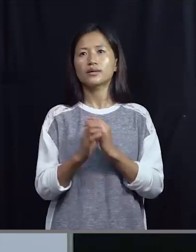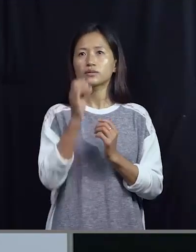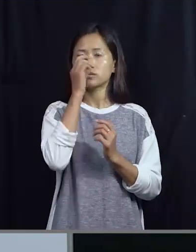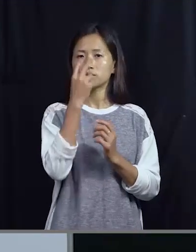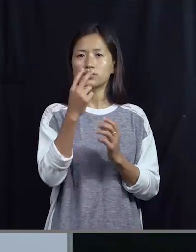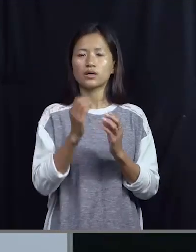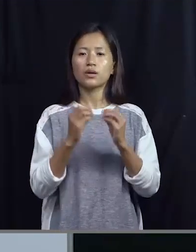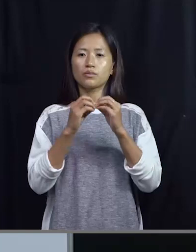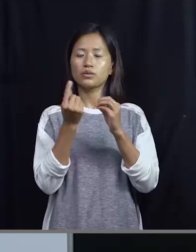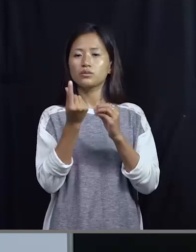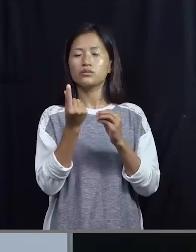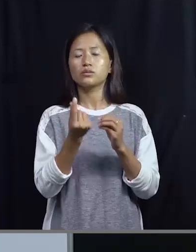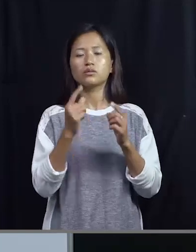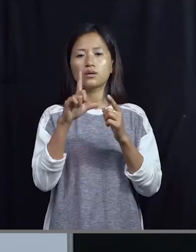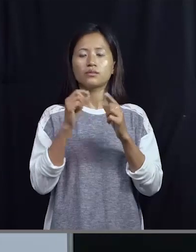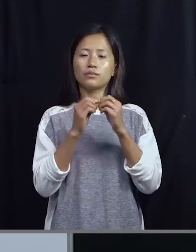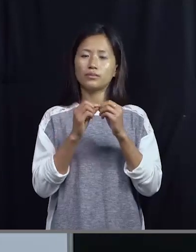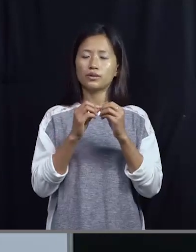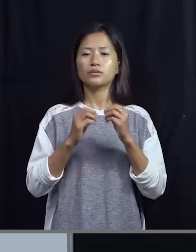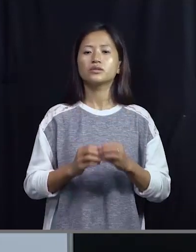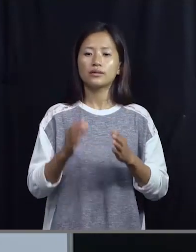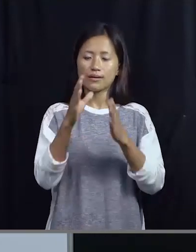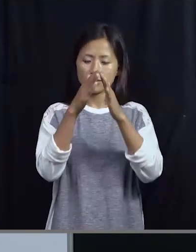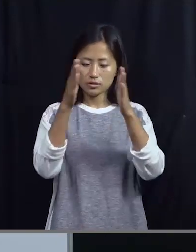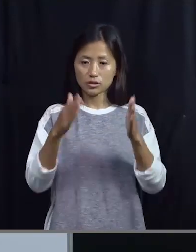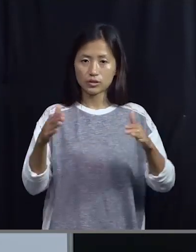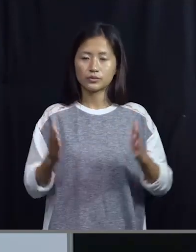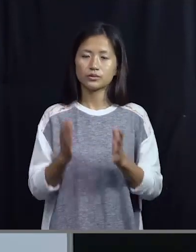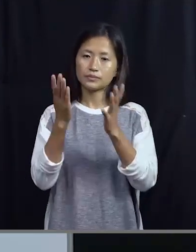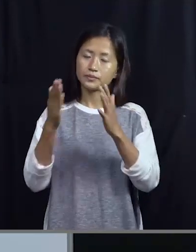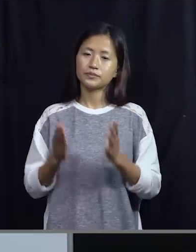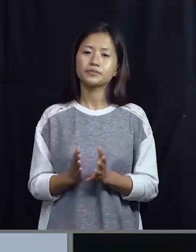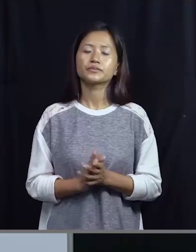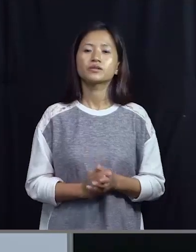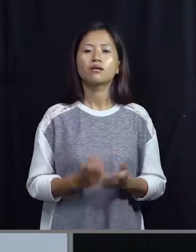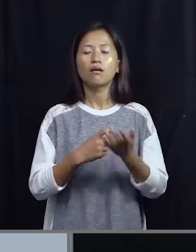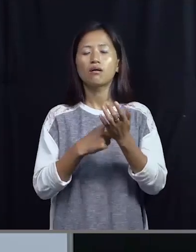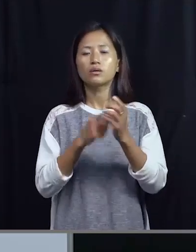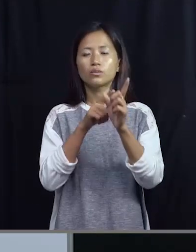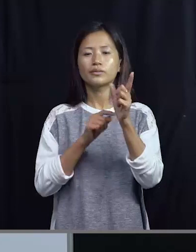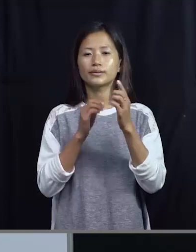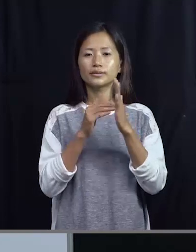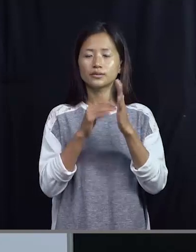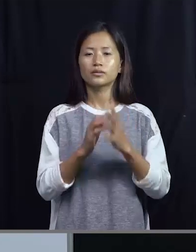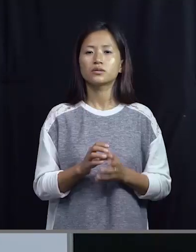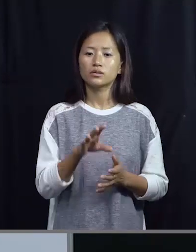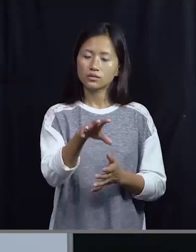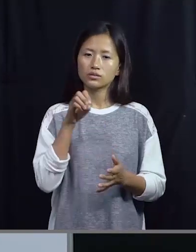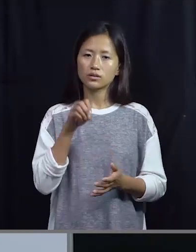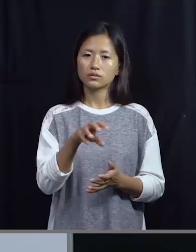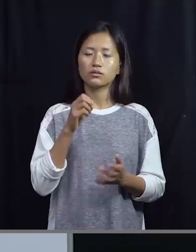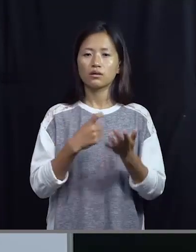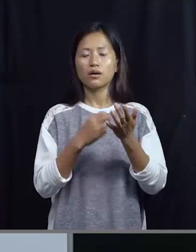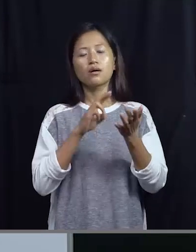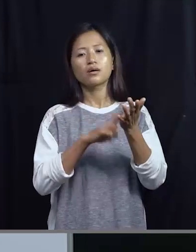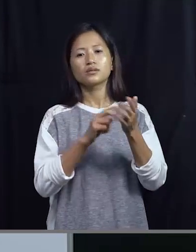see bulb shapes in the roots of the peas, okay? These bulb shapes are the rhizobium in which they will start collecting